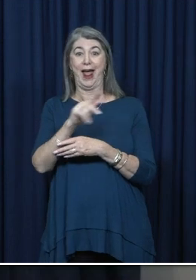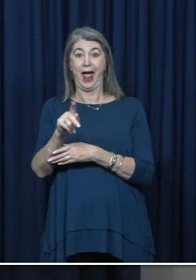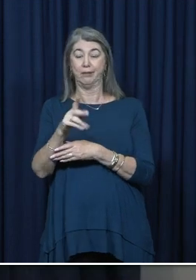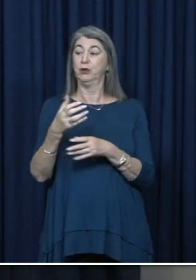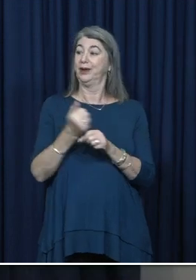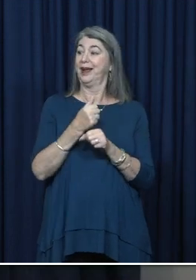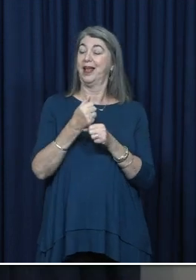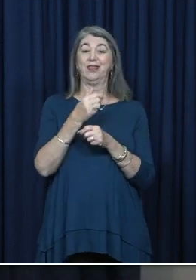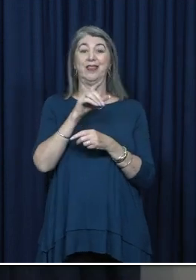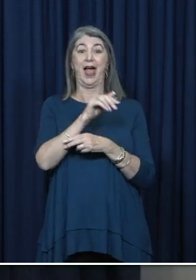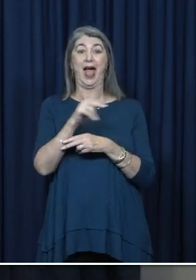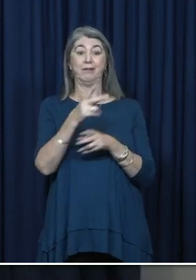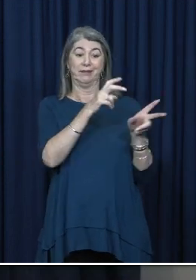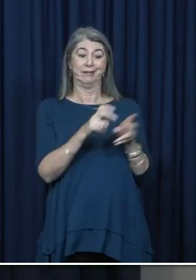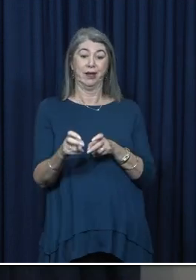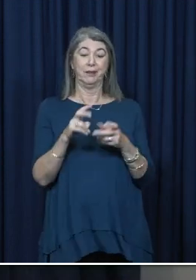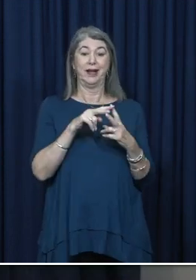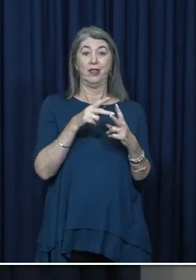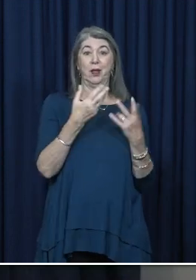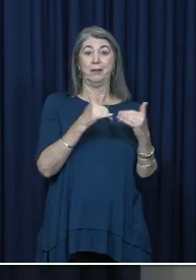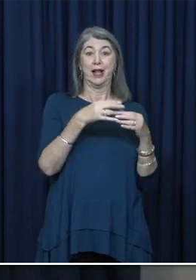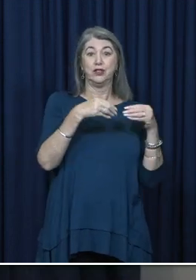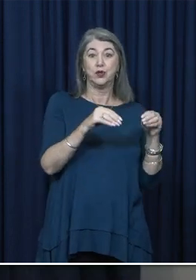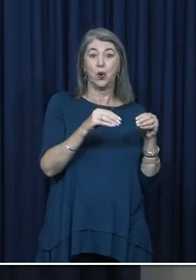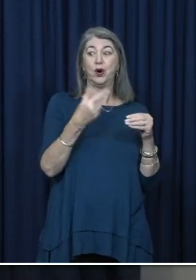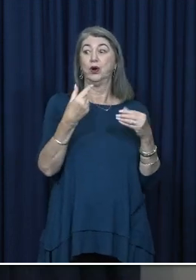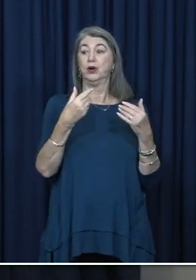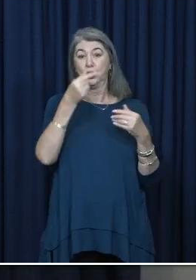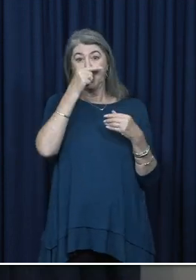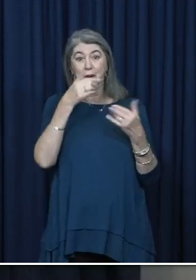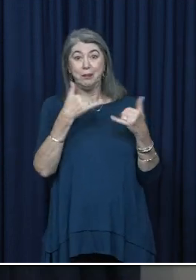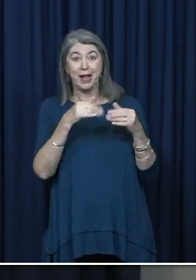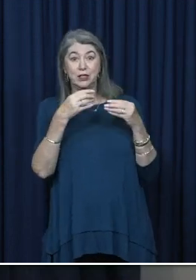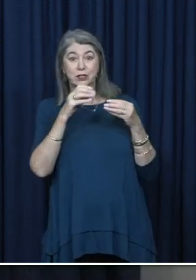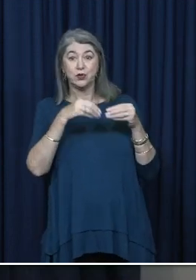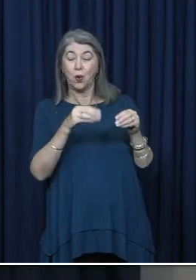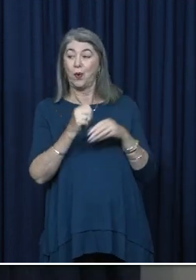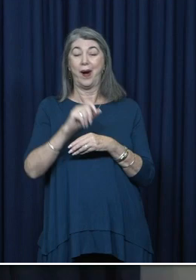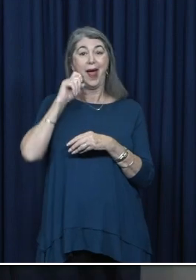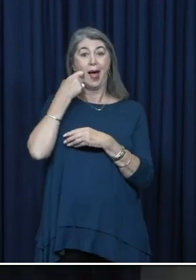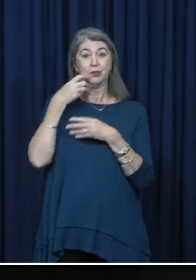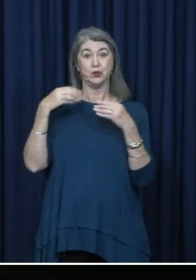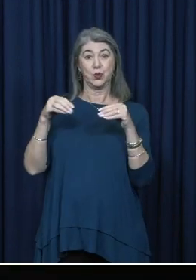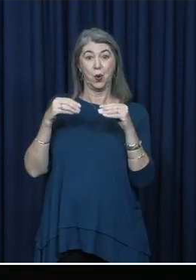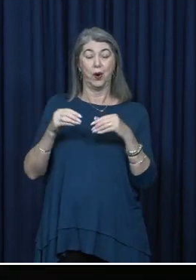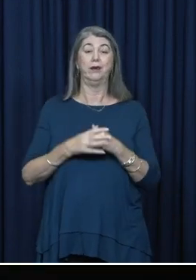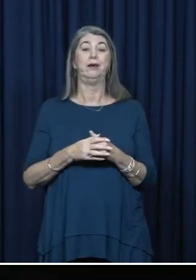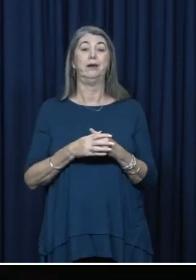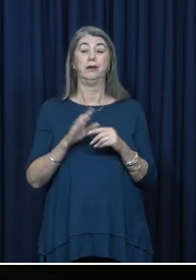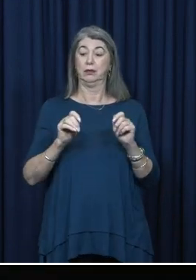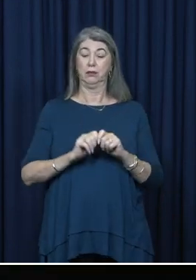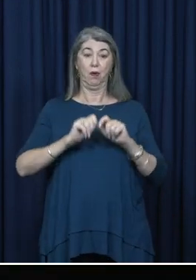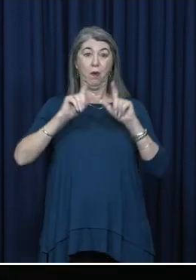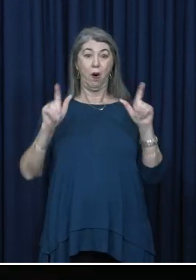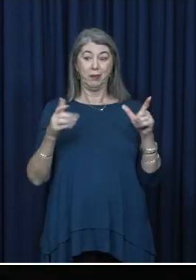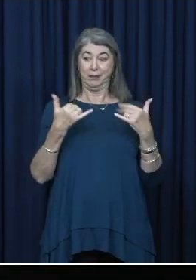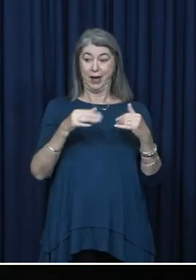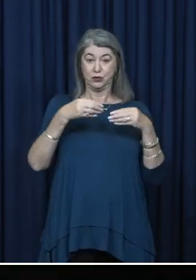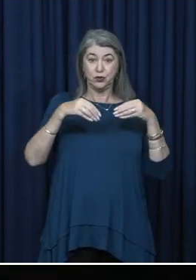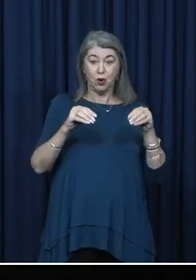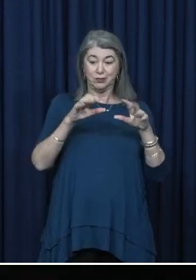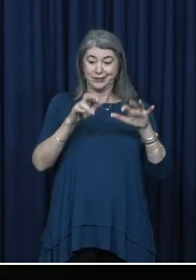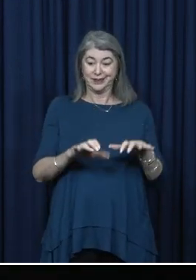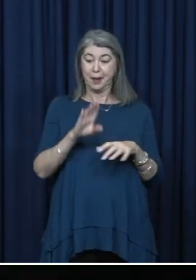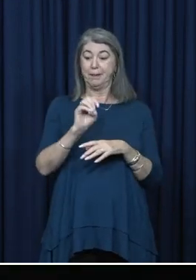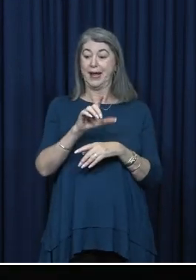app by downloading it from either the Play Store, the Google Play Store, or the Apple Store. Once you open the Play Store, type in